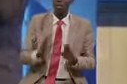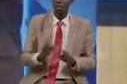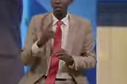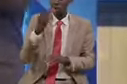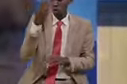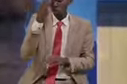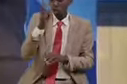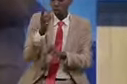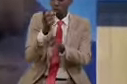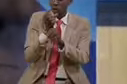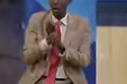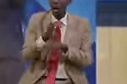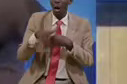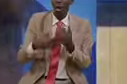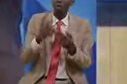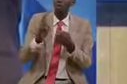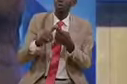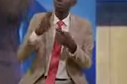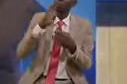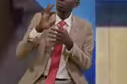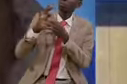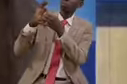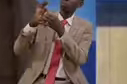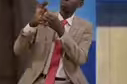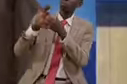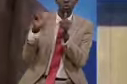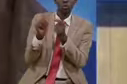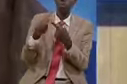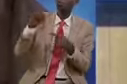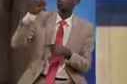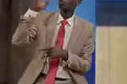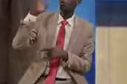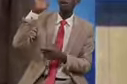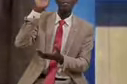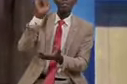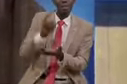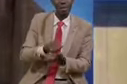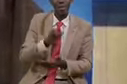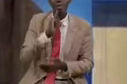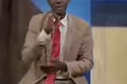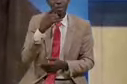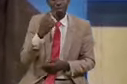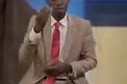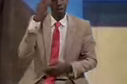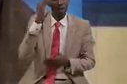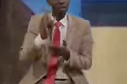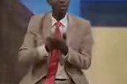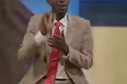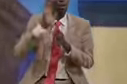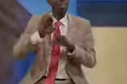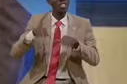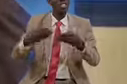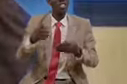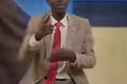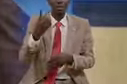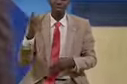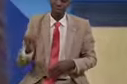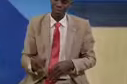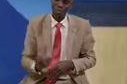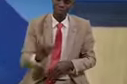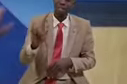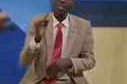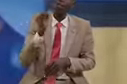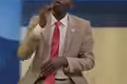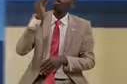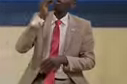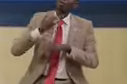unto God, that is the knowledge that will give you eternal, everlasting abode in the